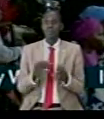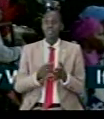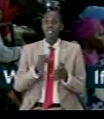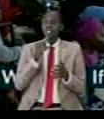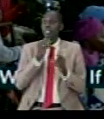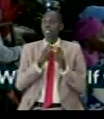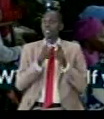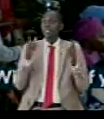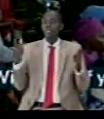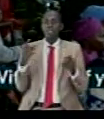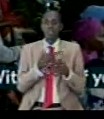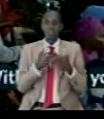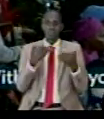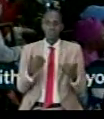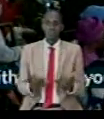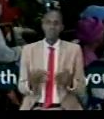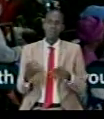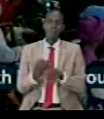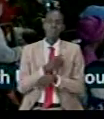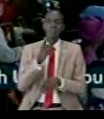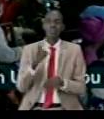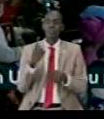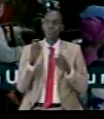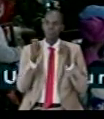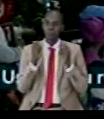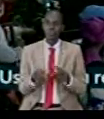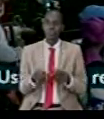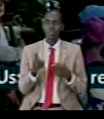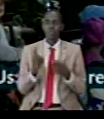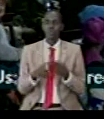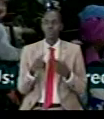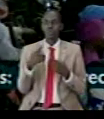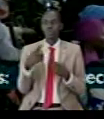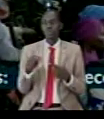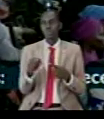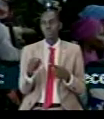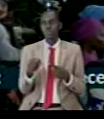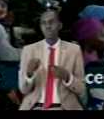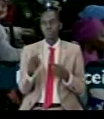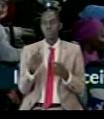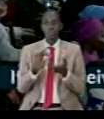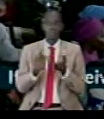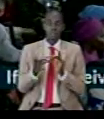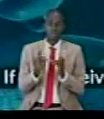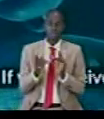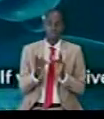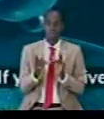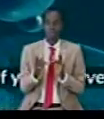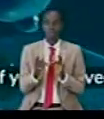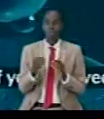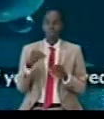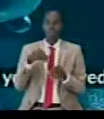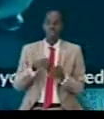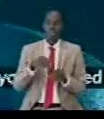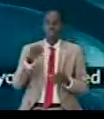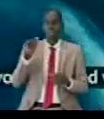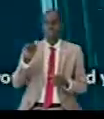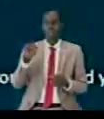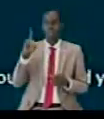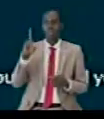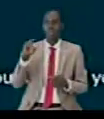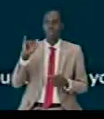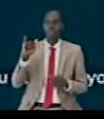And now we'll take you quickly to the social media. We go to Addis Ababa, Ethiopia,